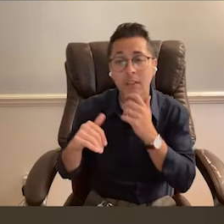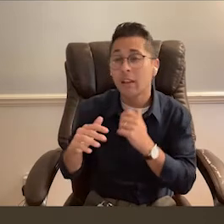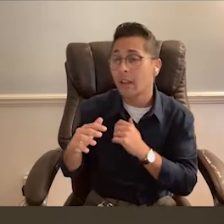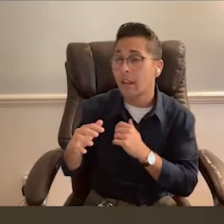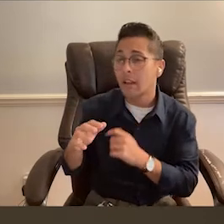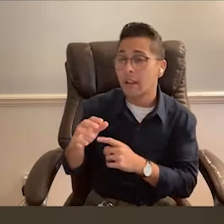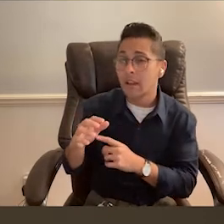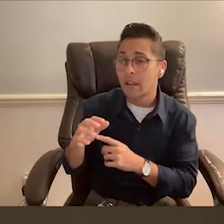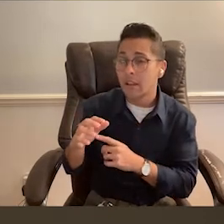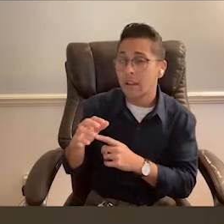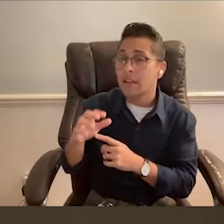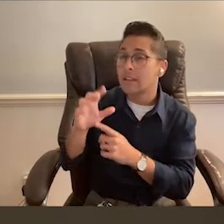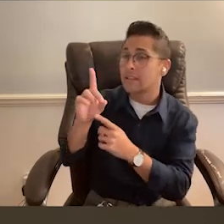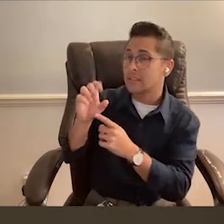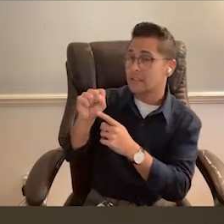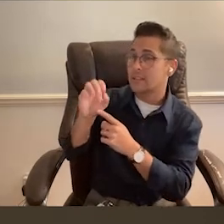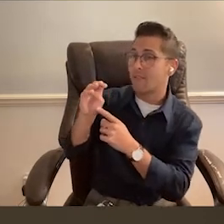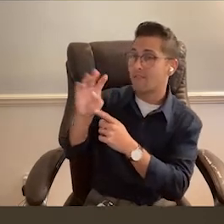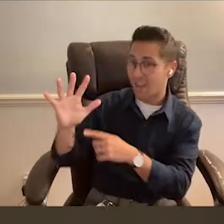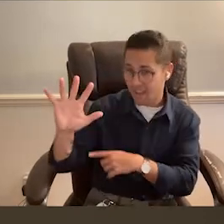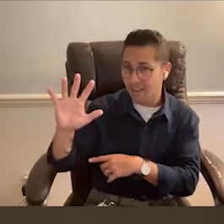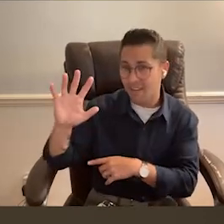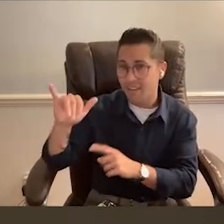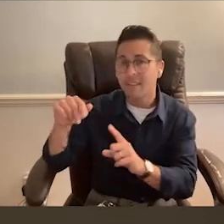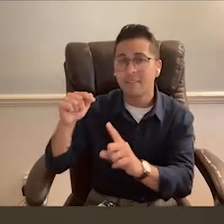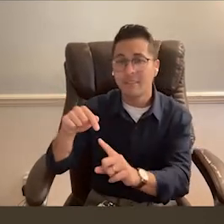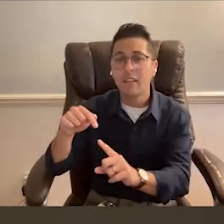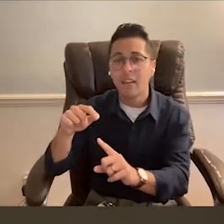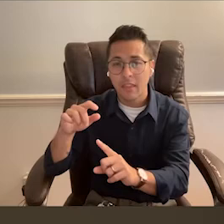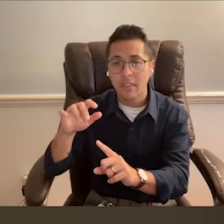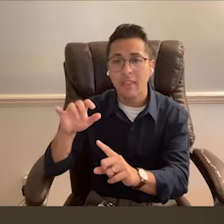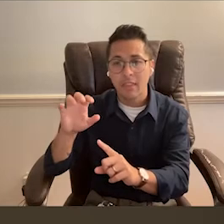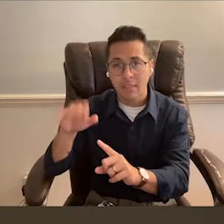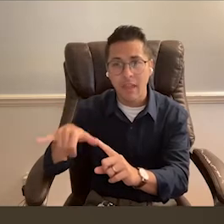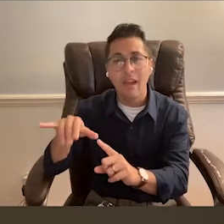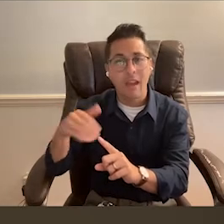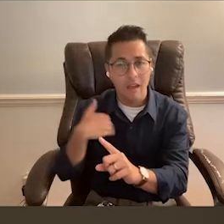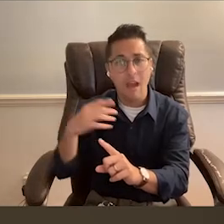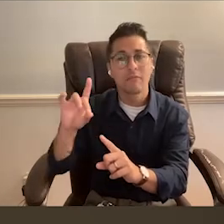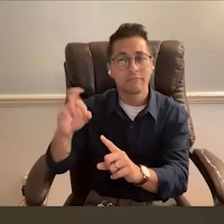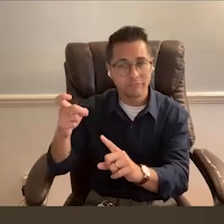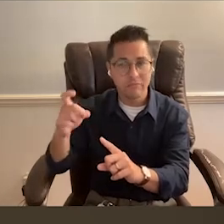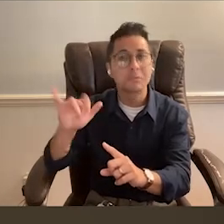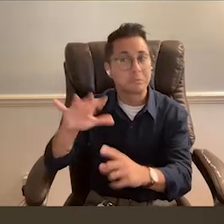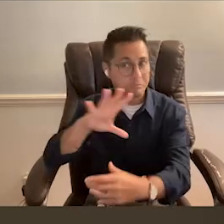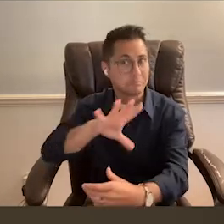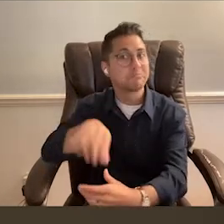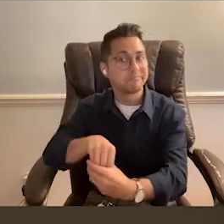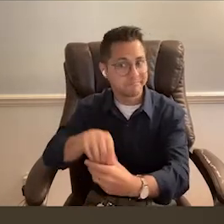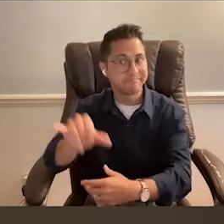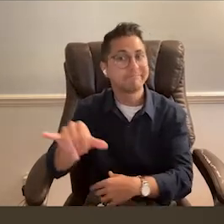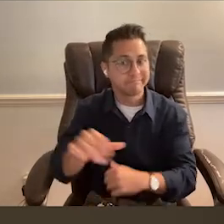And I think the big with autism, Autism? because I It is think in some, the DSM-5. So the Yeah. DSM-5 is the book